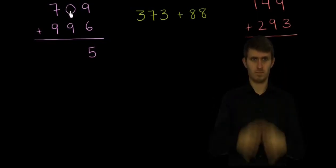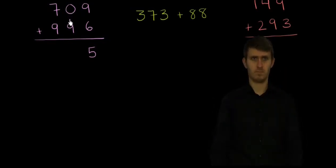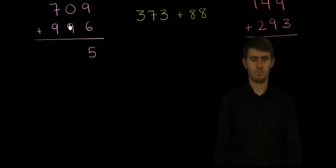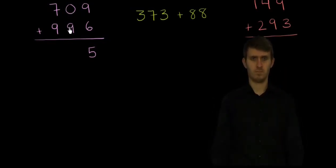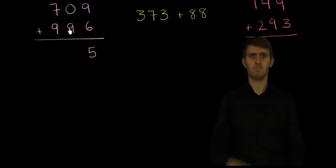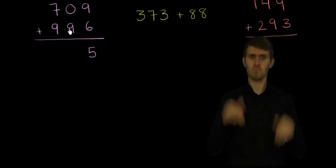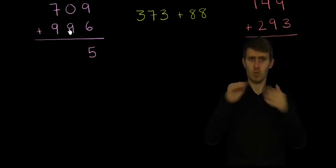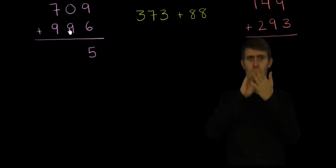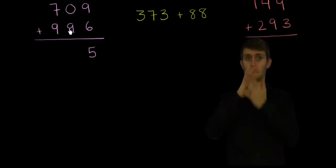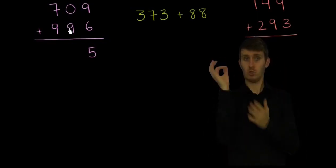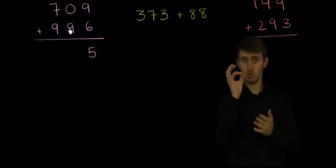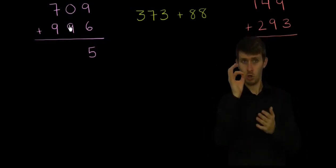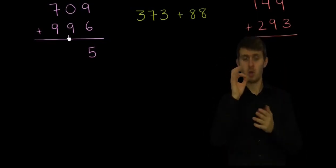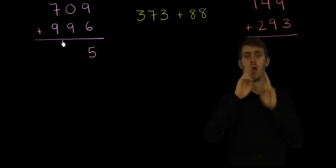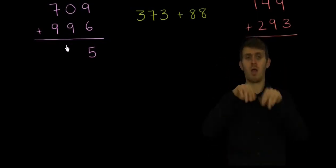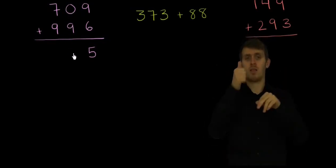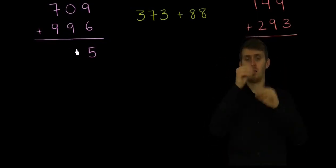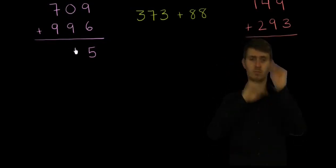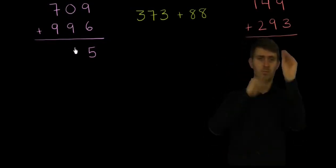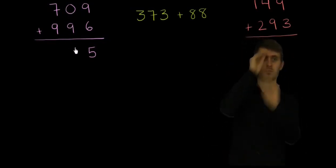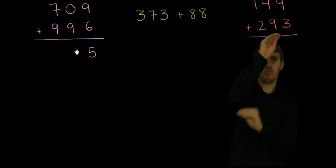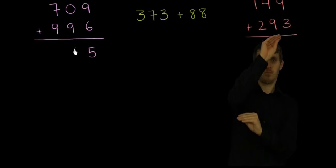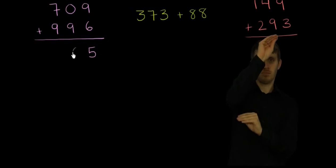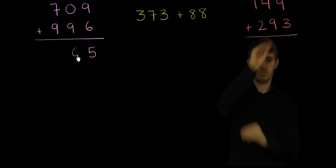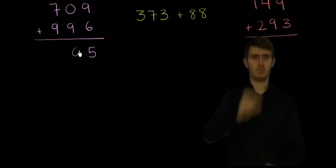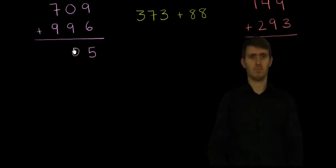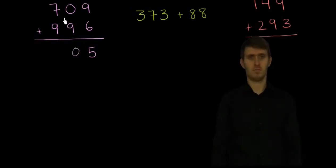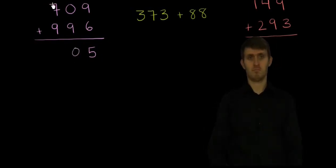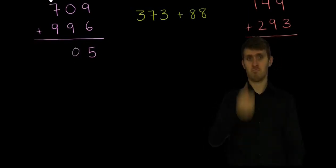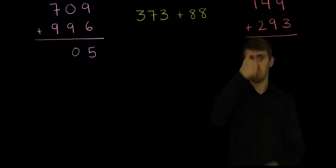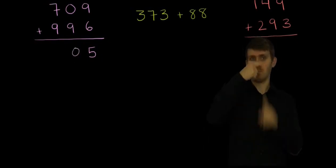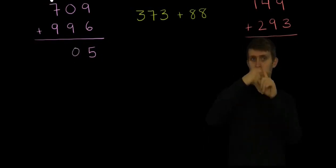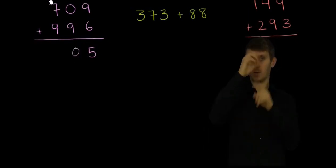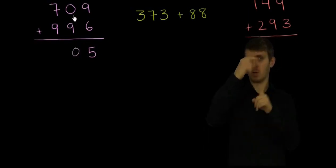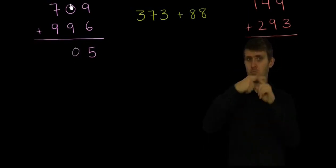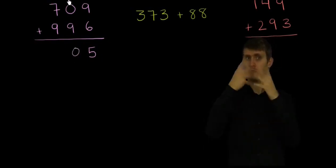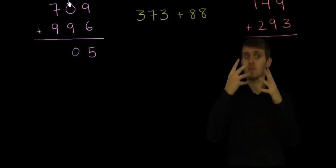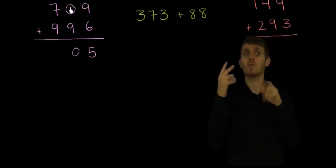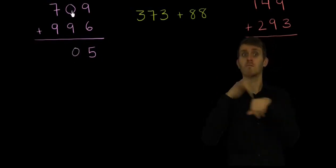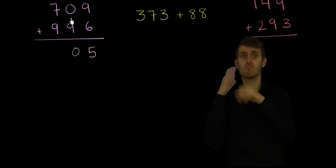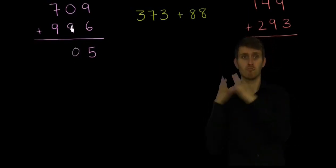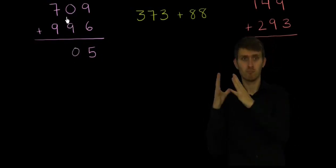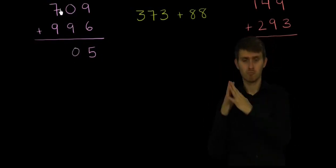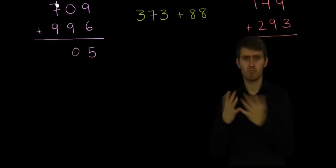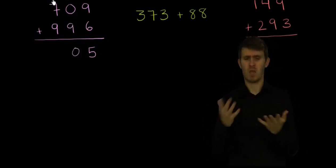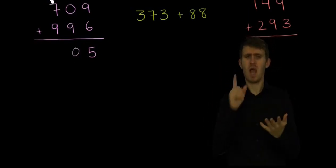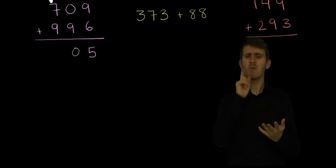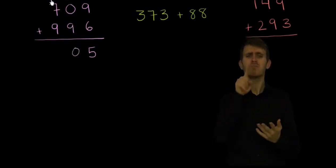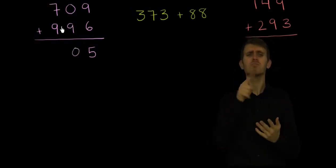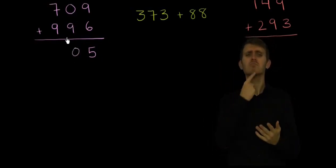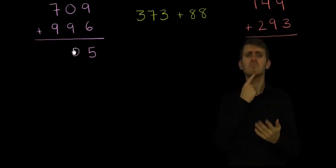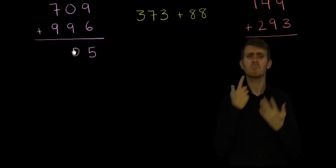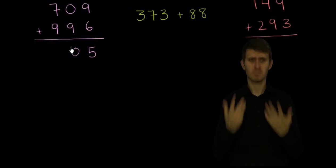plus 0 plus 9, which is 10. And so we can write 0 and carry the 1. 1 plus 0 plus 9